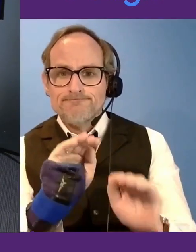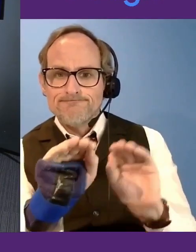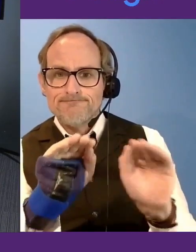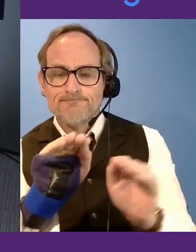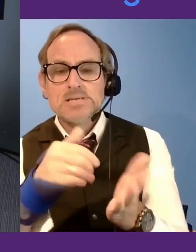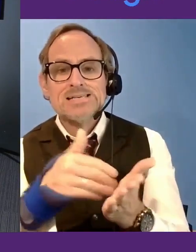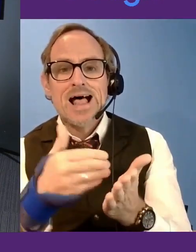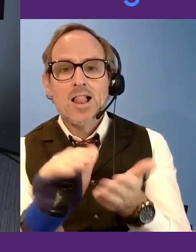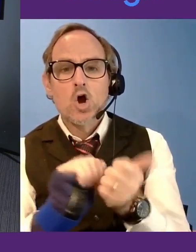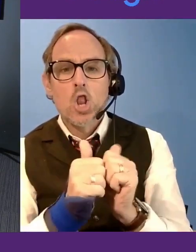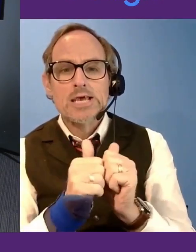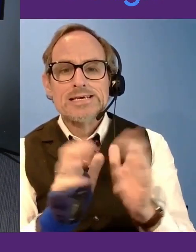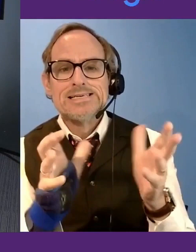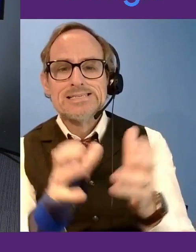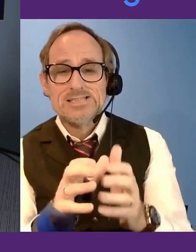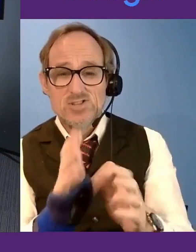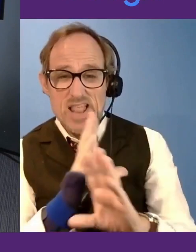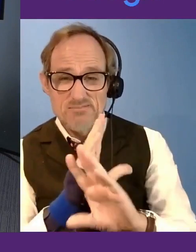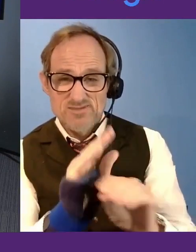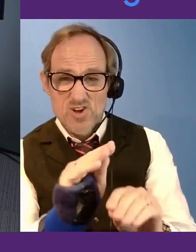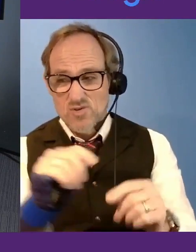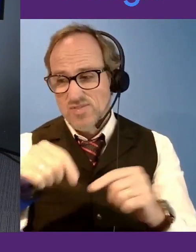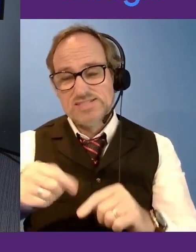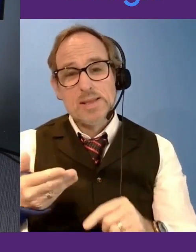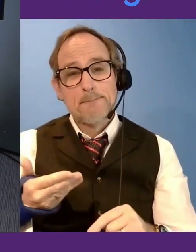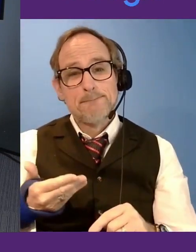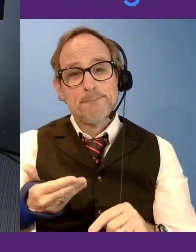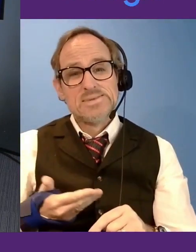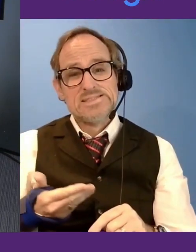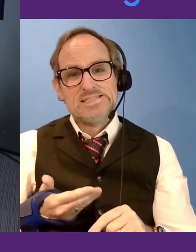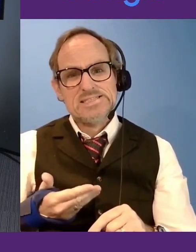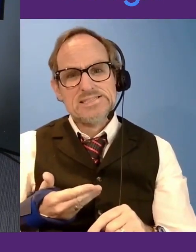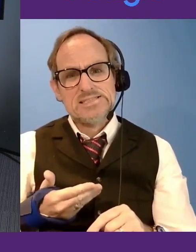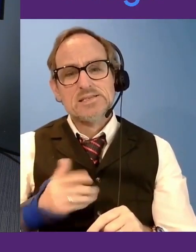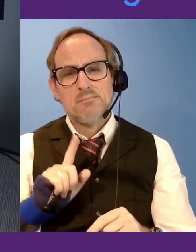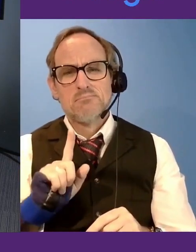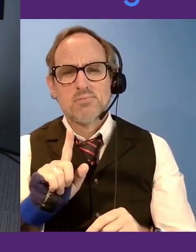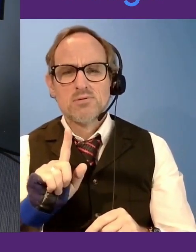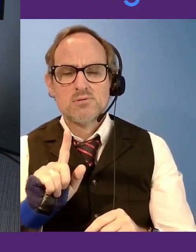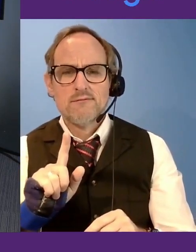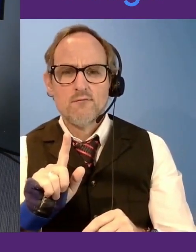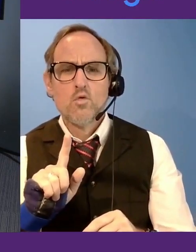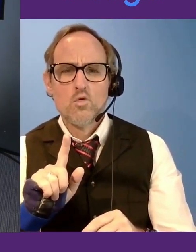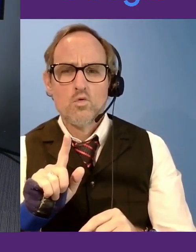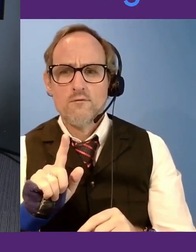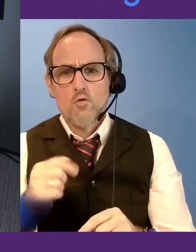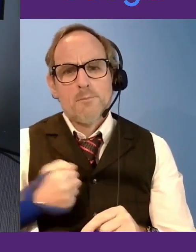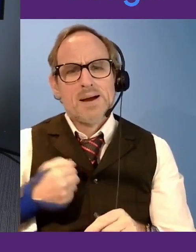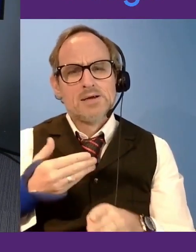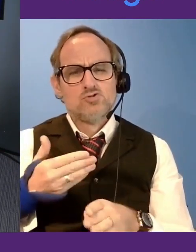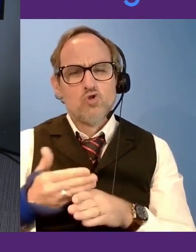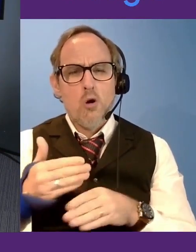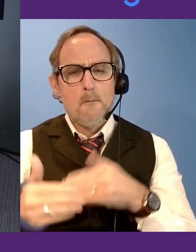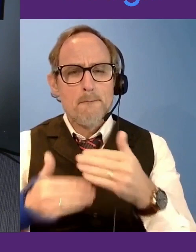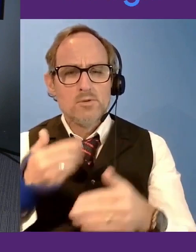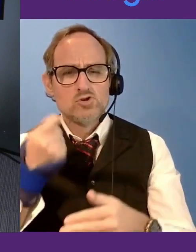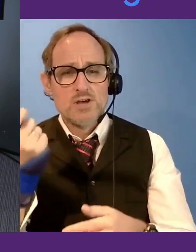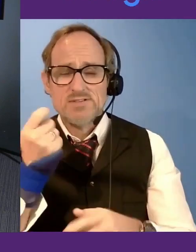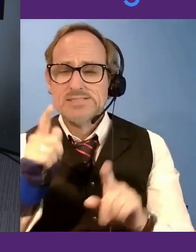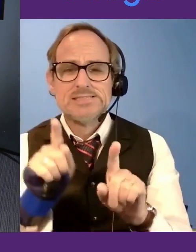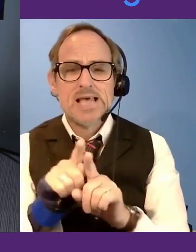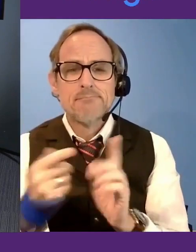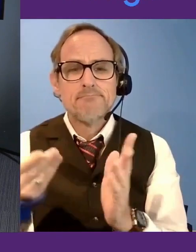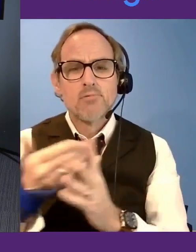business. In order to be able to do my job at the end. And with accessibility, it's the same. It's more than just the colors or the contrast in